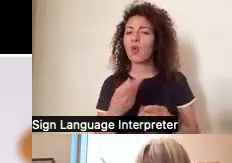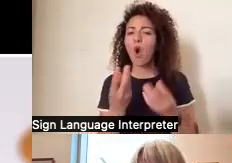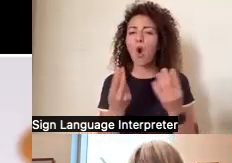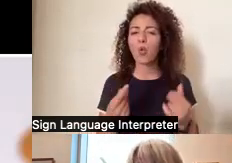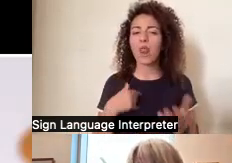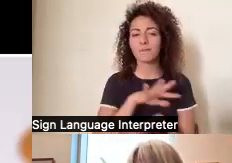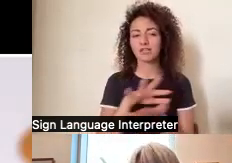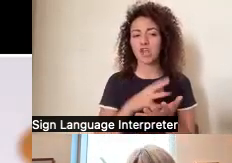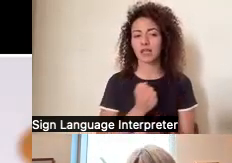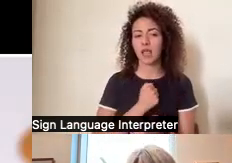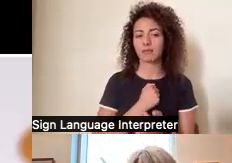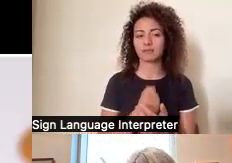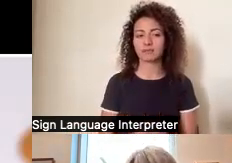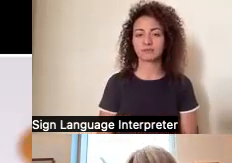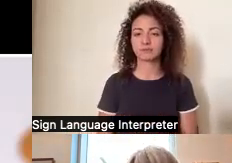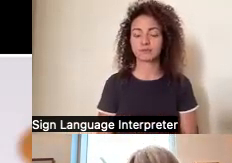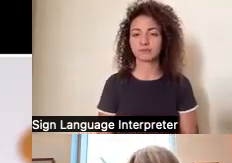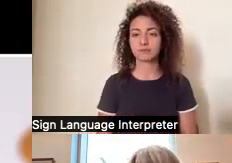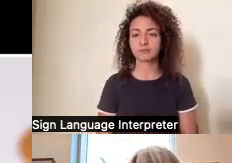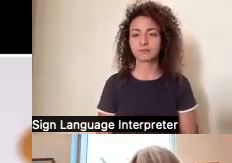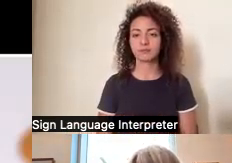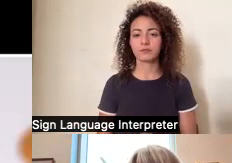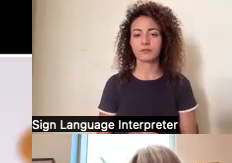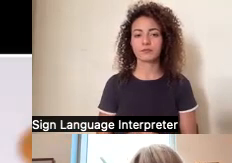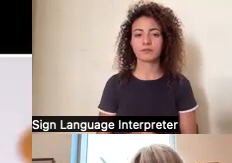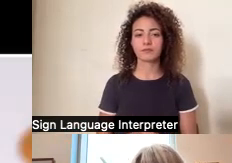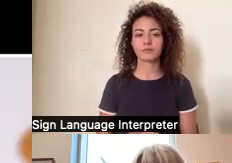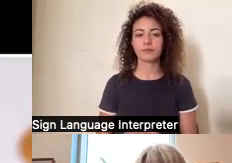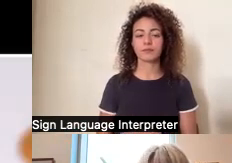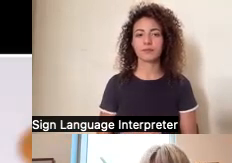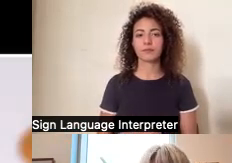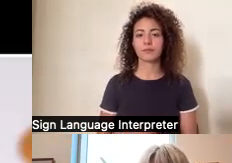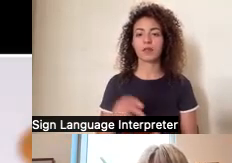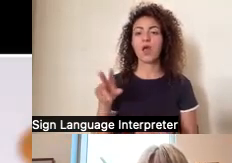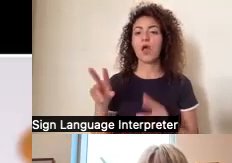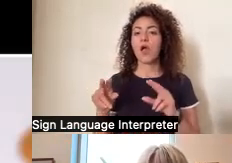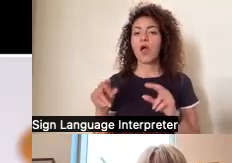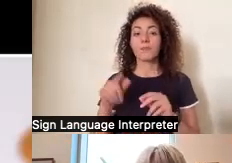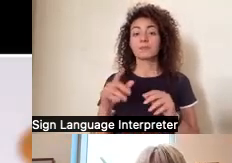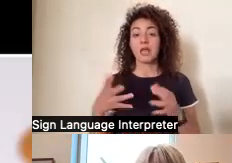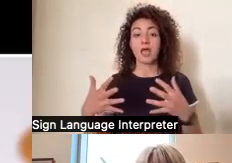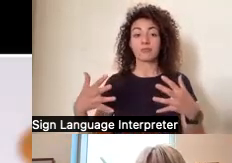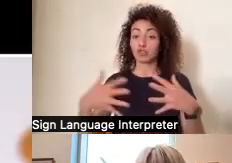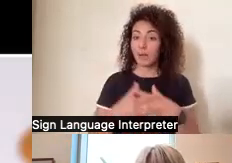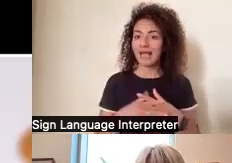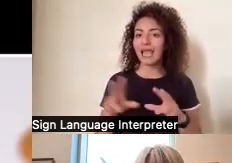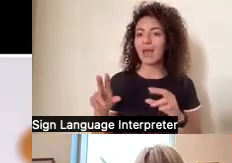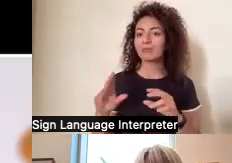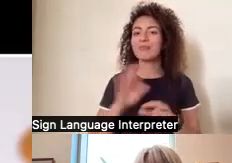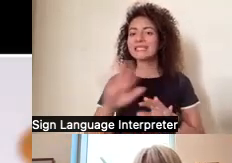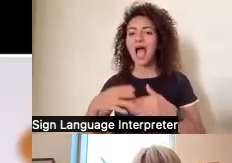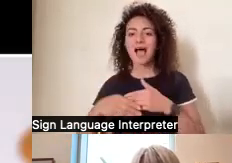social support networks, including formal networks, for example, state actors providing cash transfers or services in